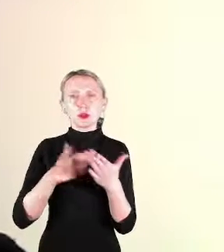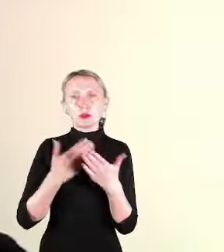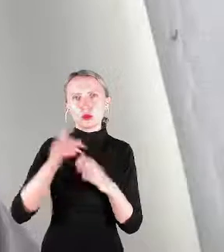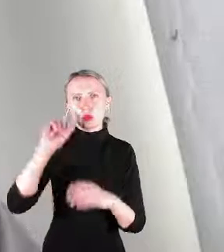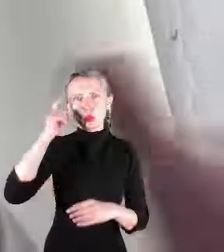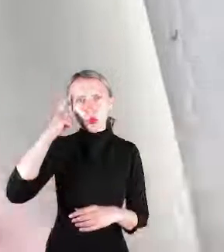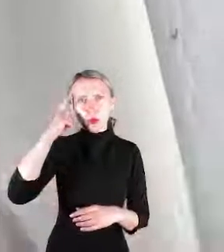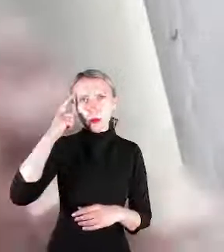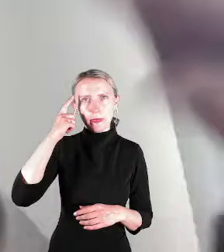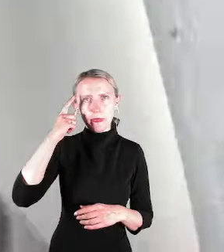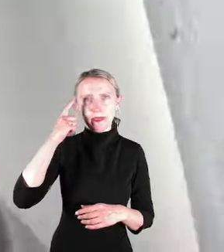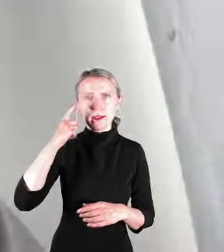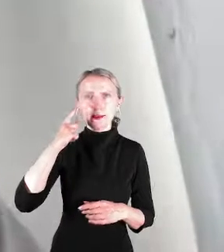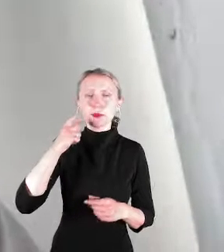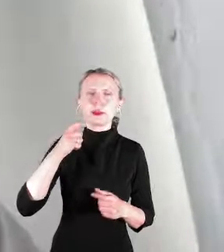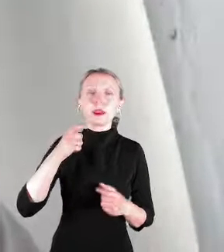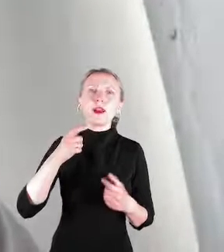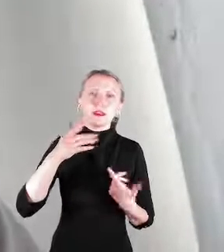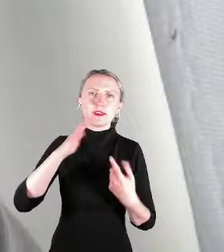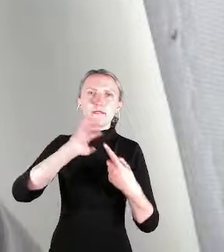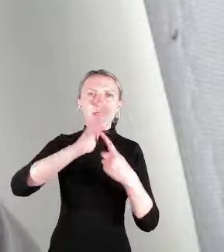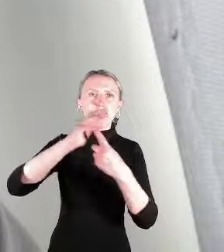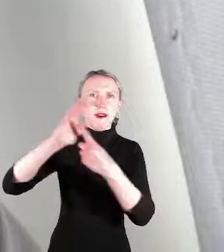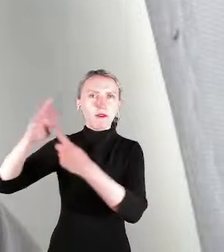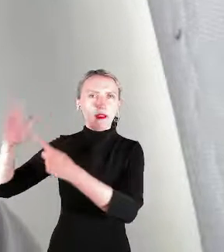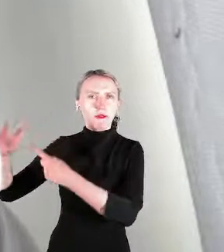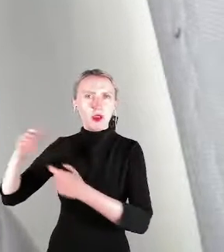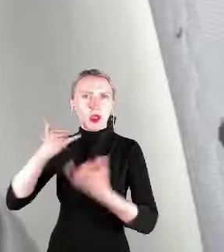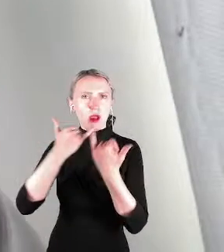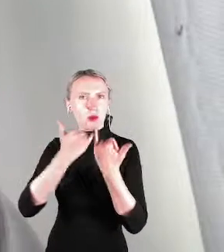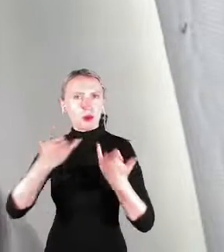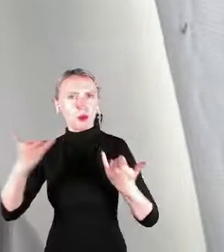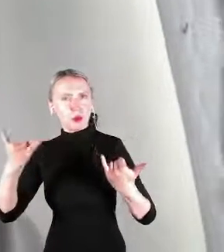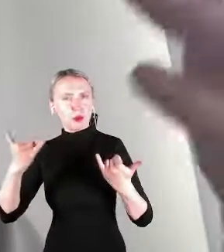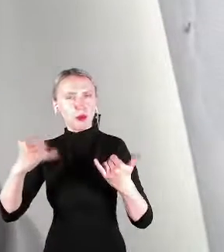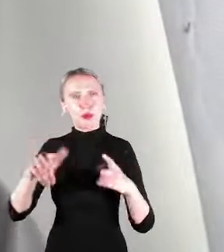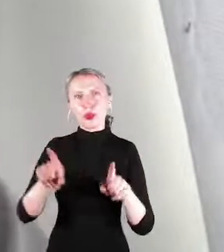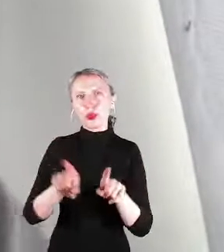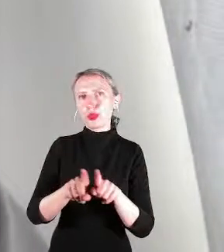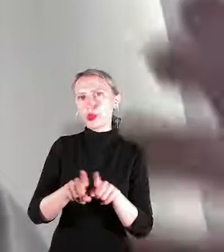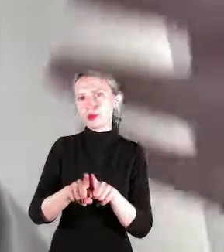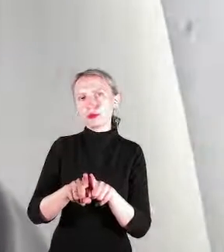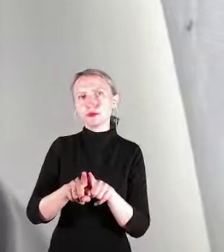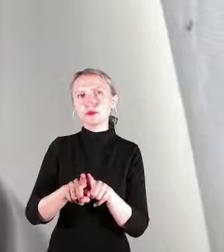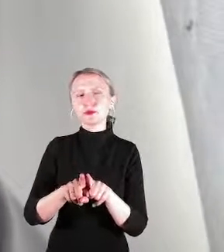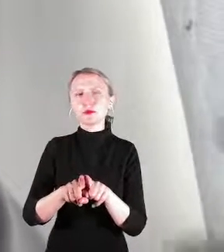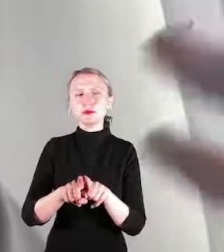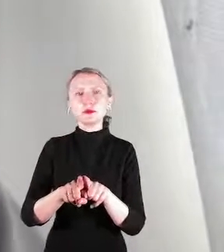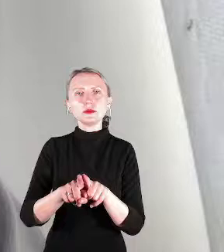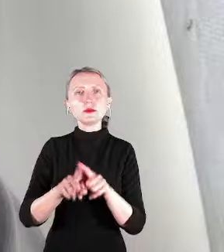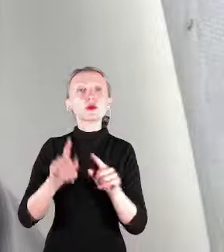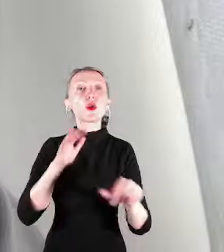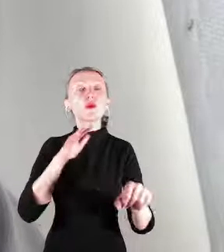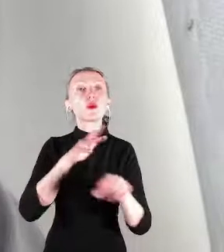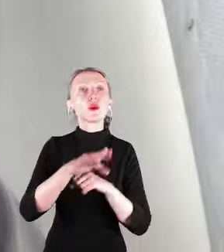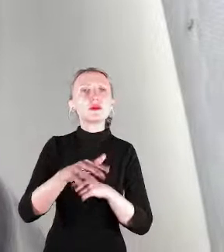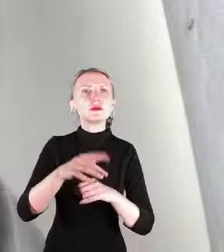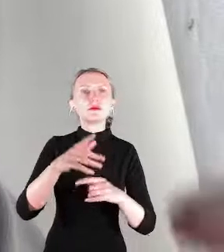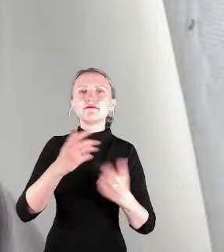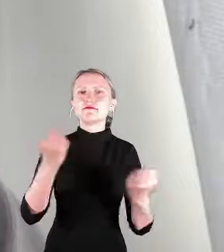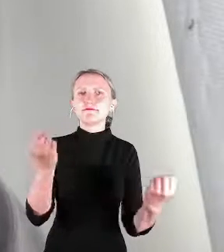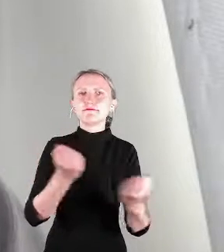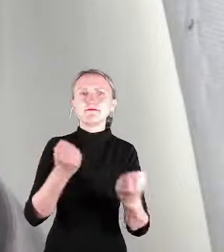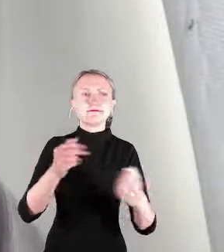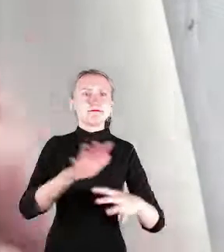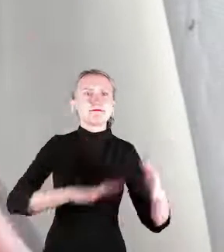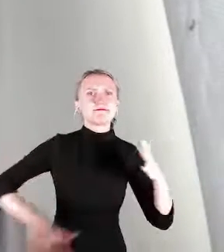they demand very big tracts of lands, huge factories for electric car batteries